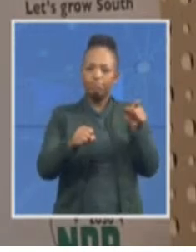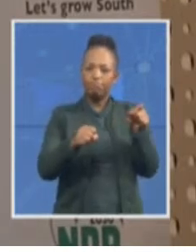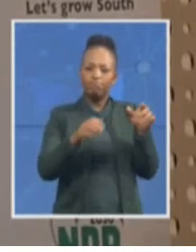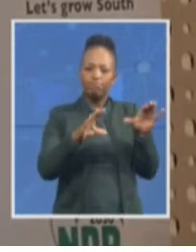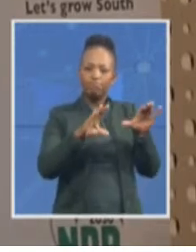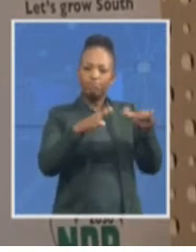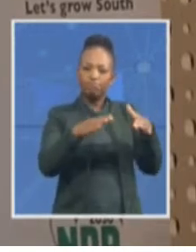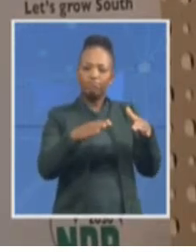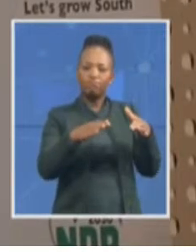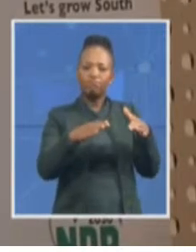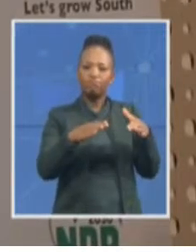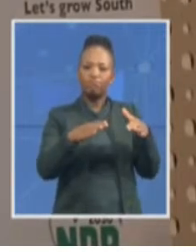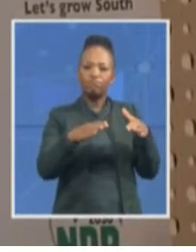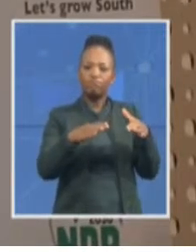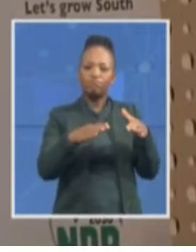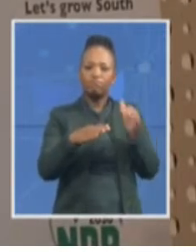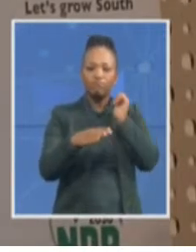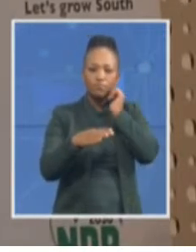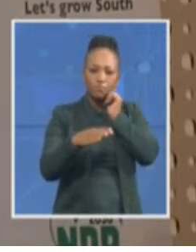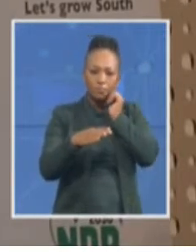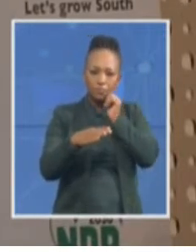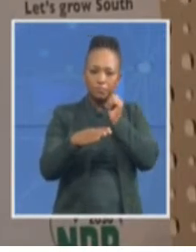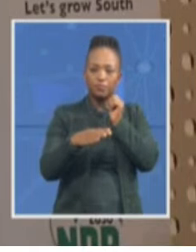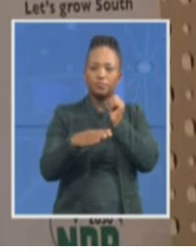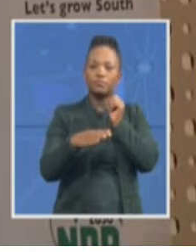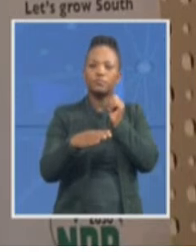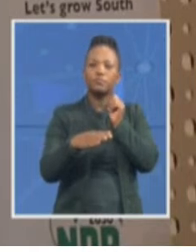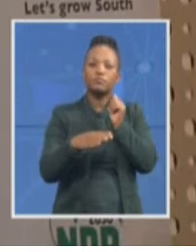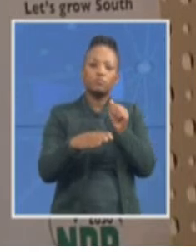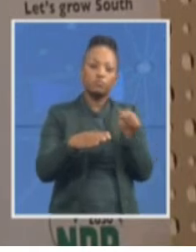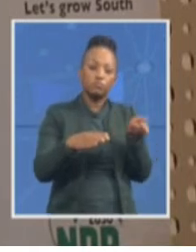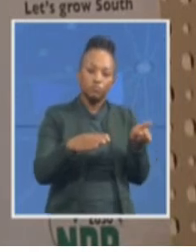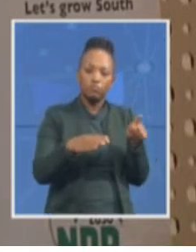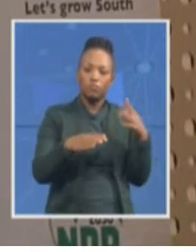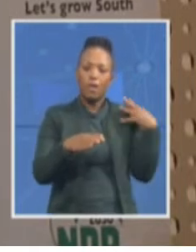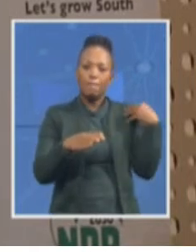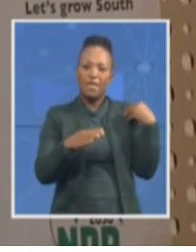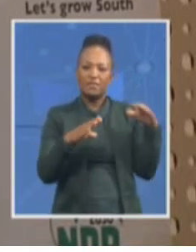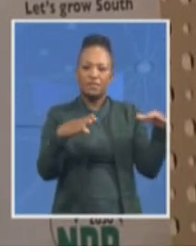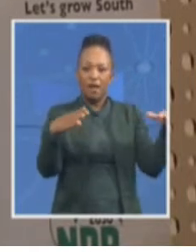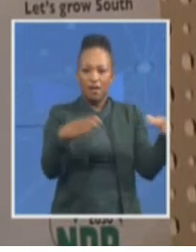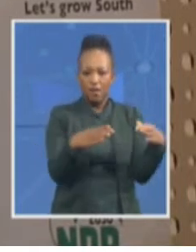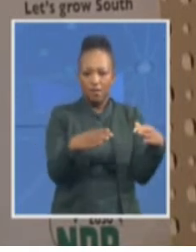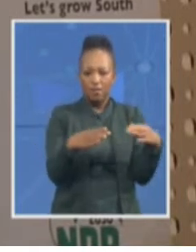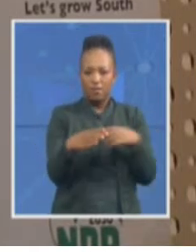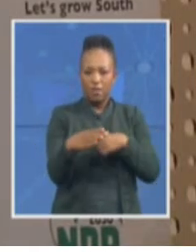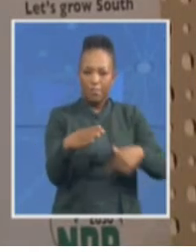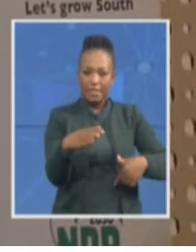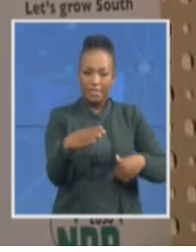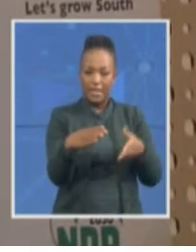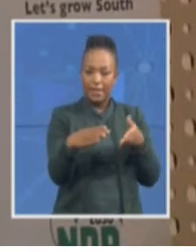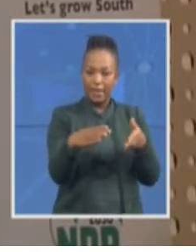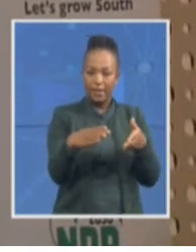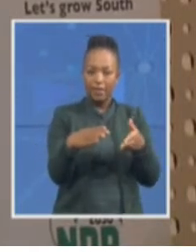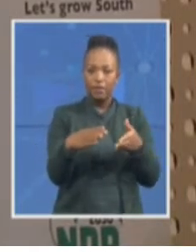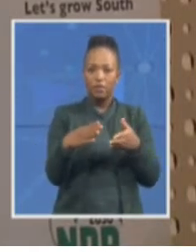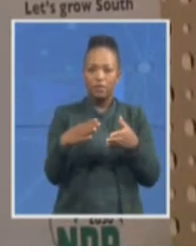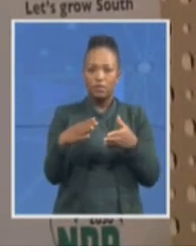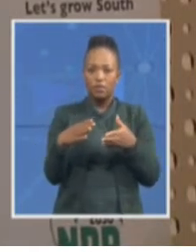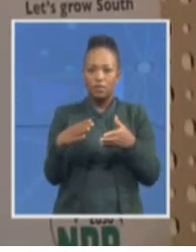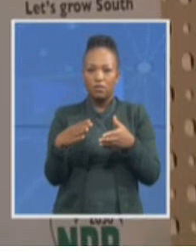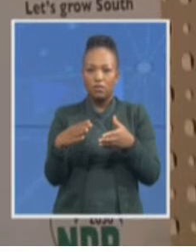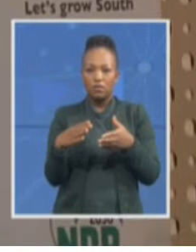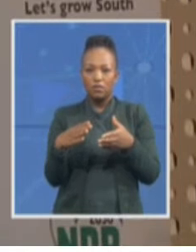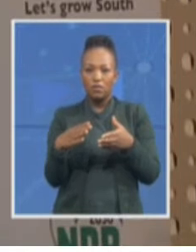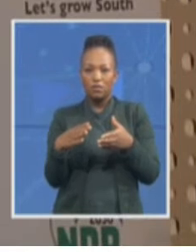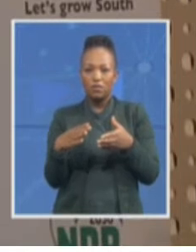operationalization of the Batupili revitalization strategy. The